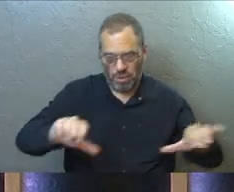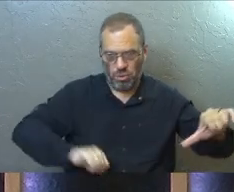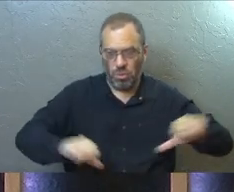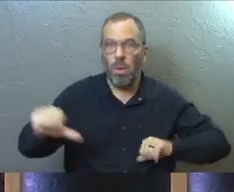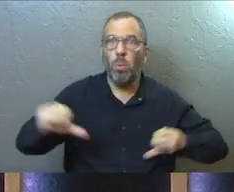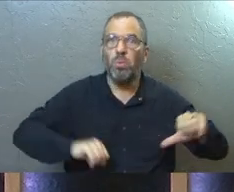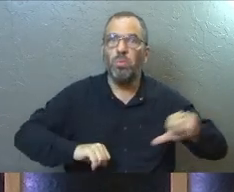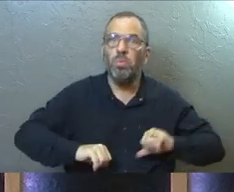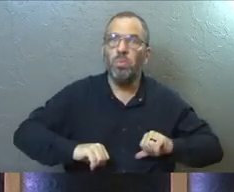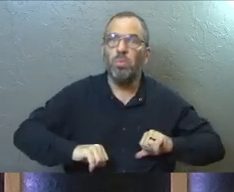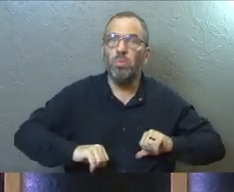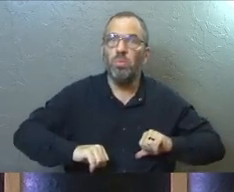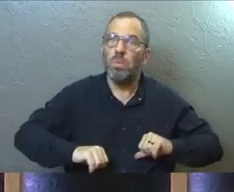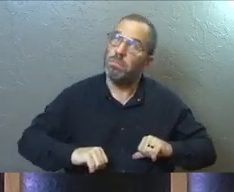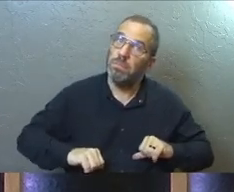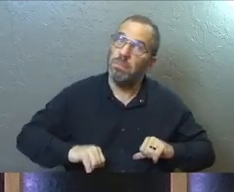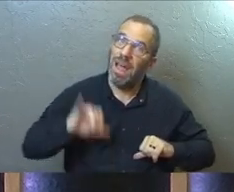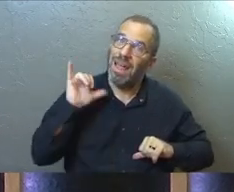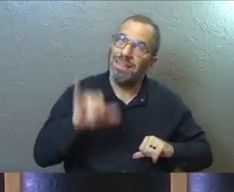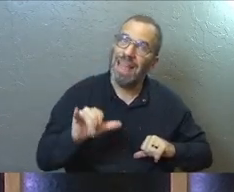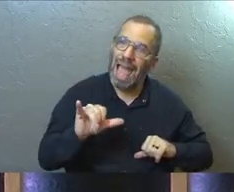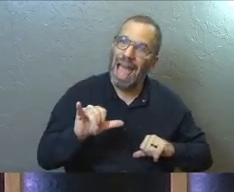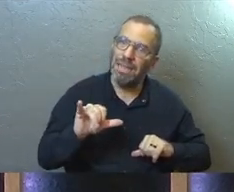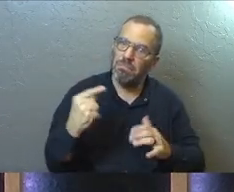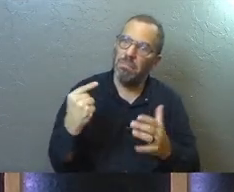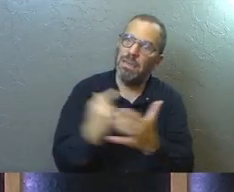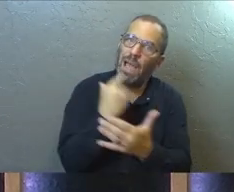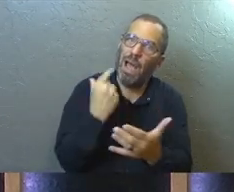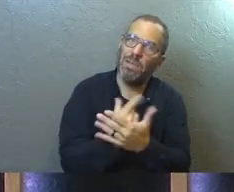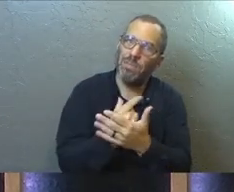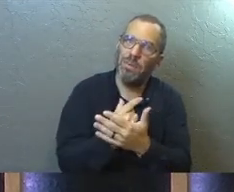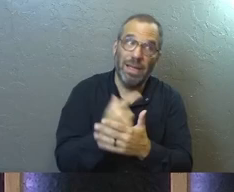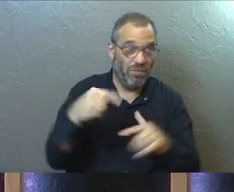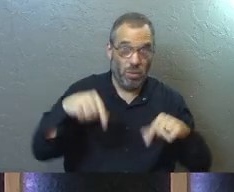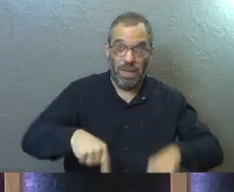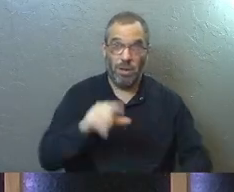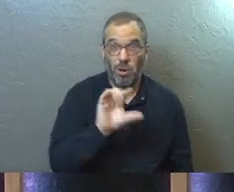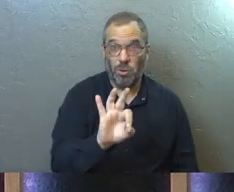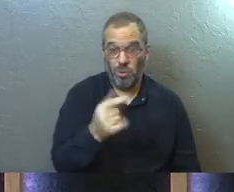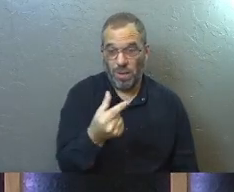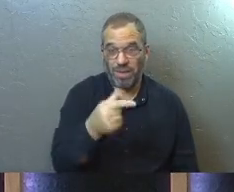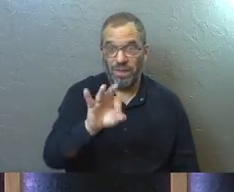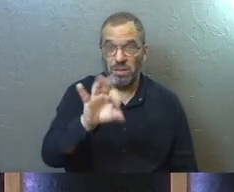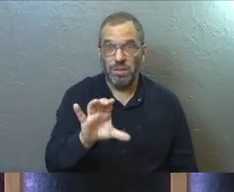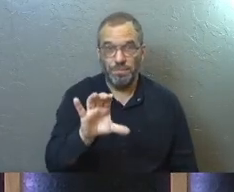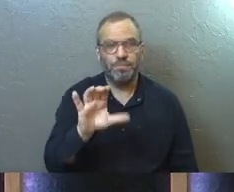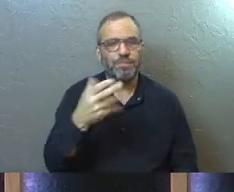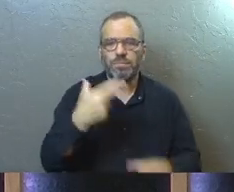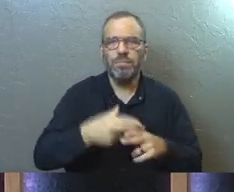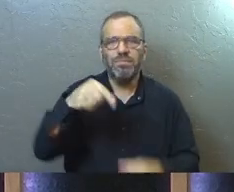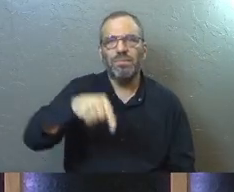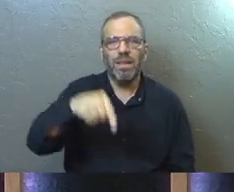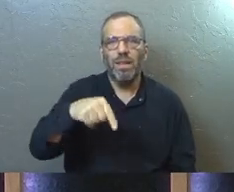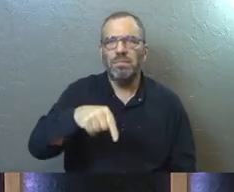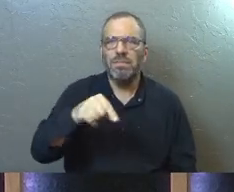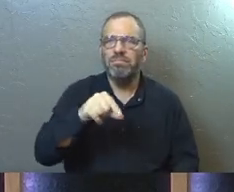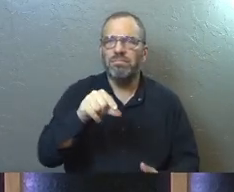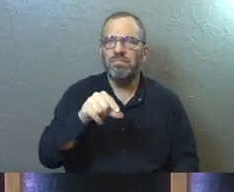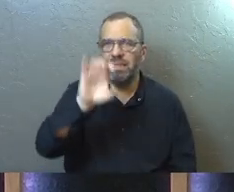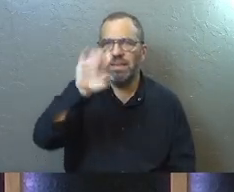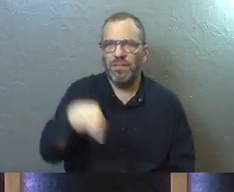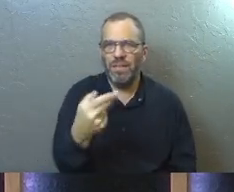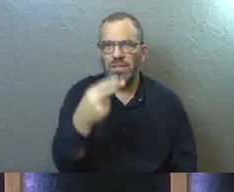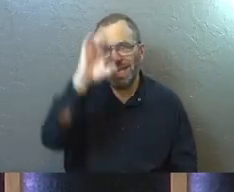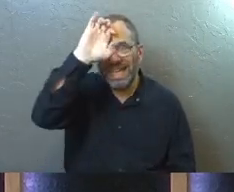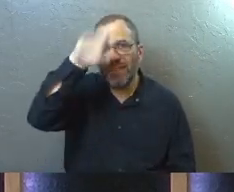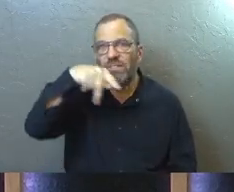one can boast." This is the essence of the gospel. If you've been here at Grace before, we referred to this verse quite a bit, that